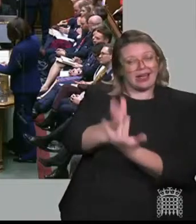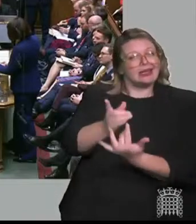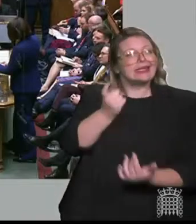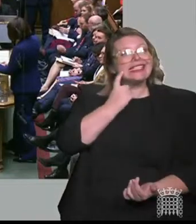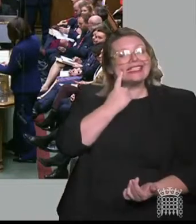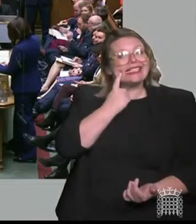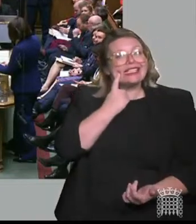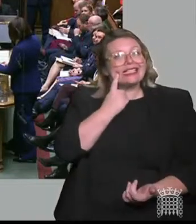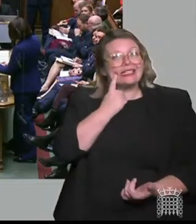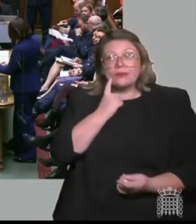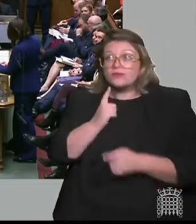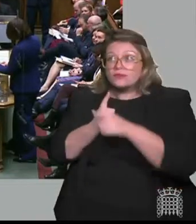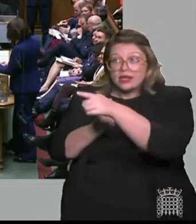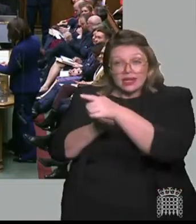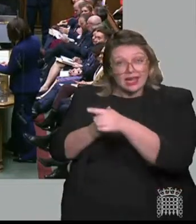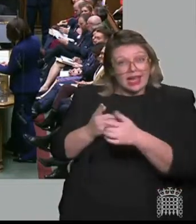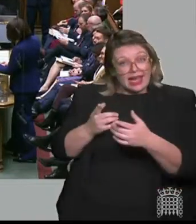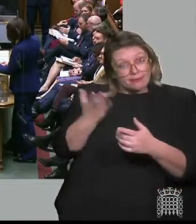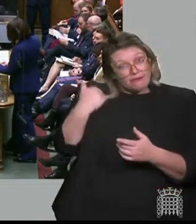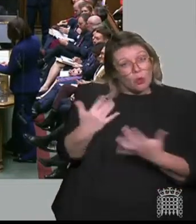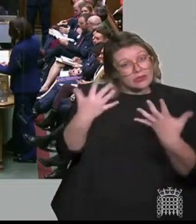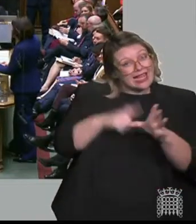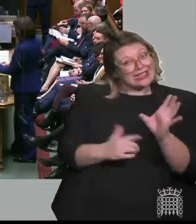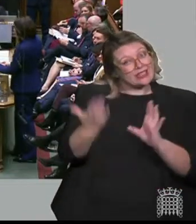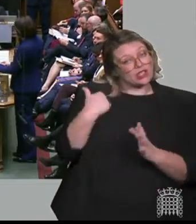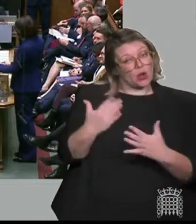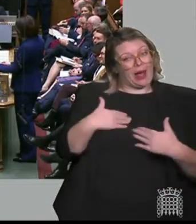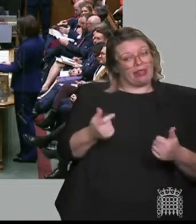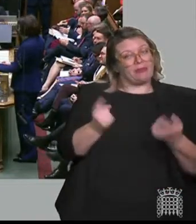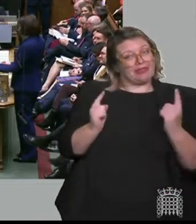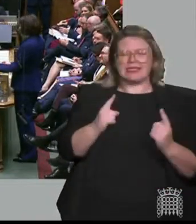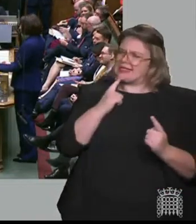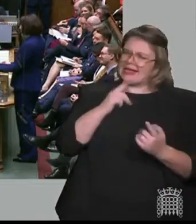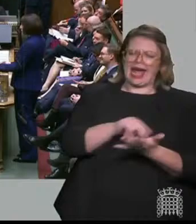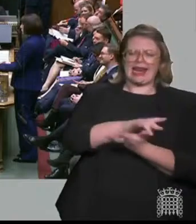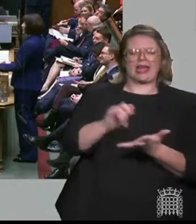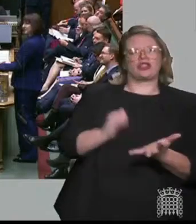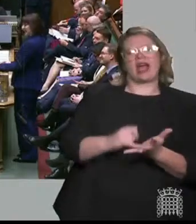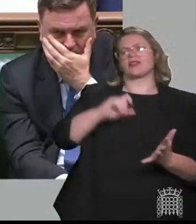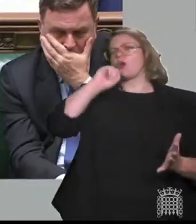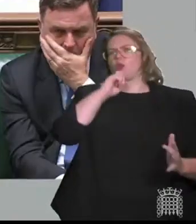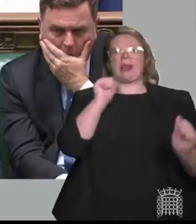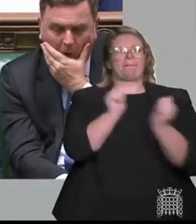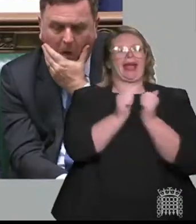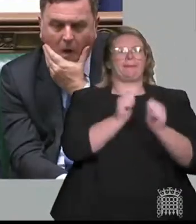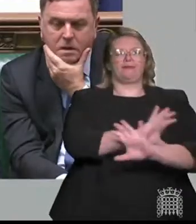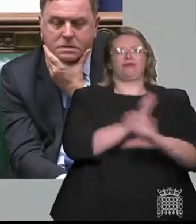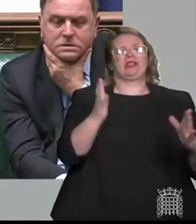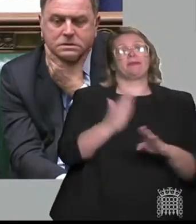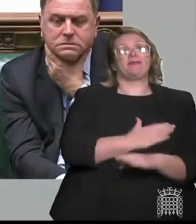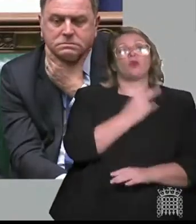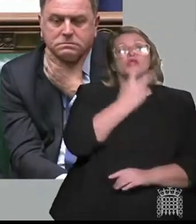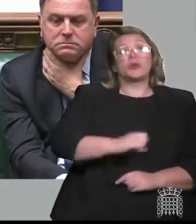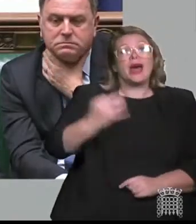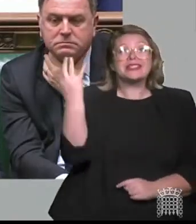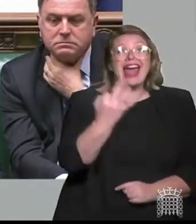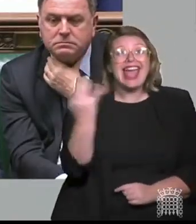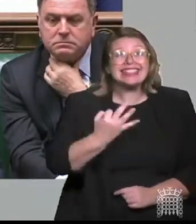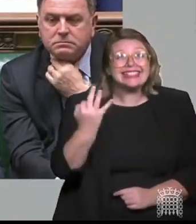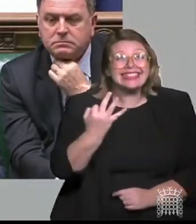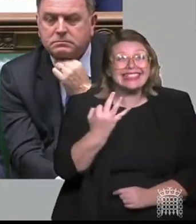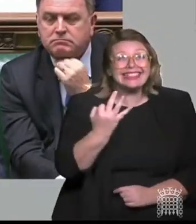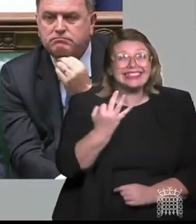he was Health Secretary, the now Chancellor promised a paperless NHS by 2018. Yet today,